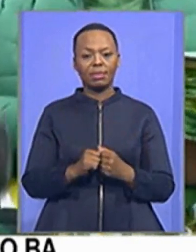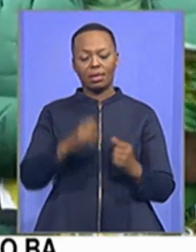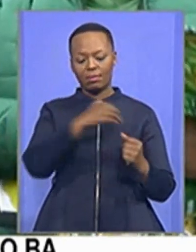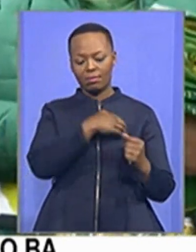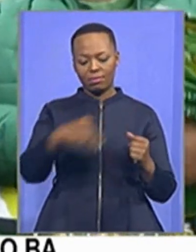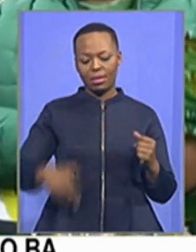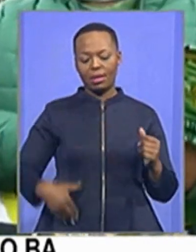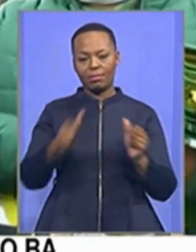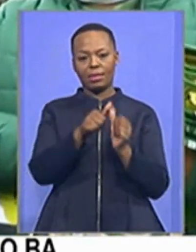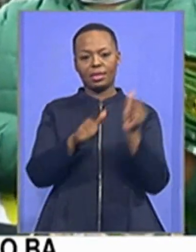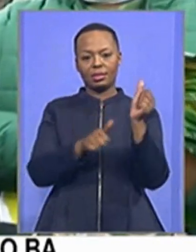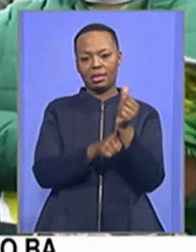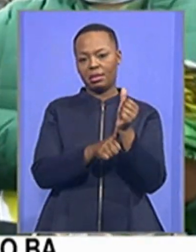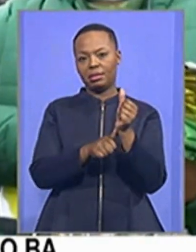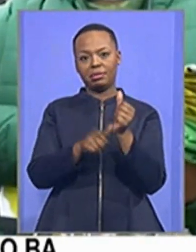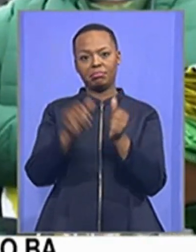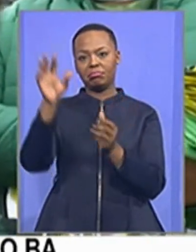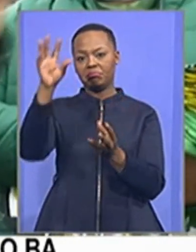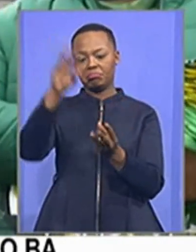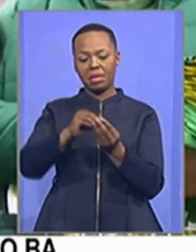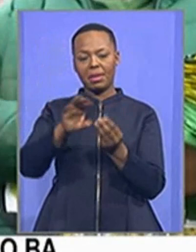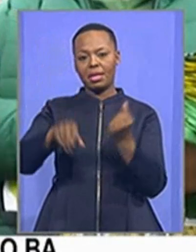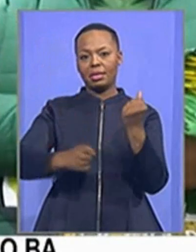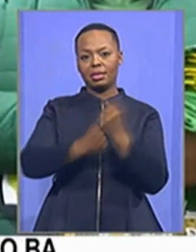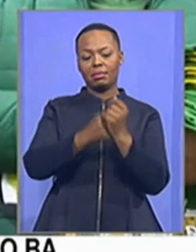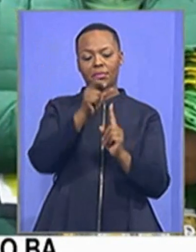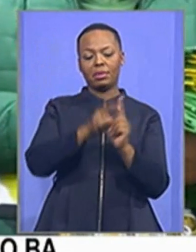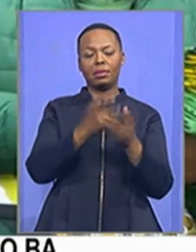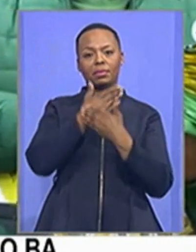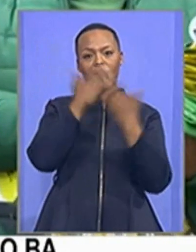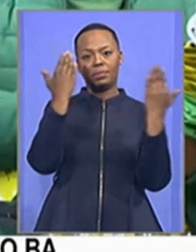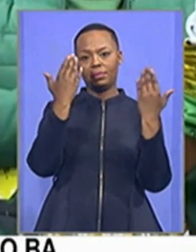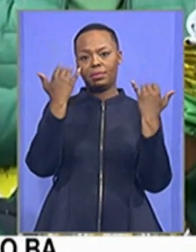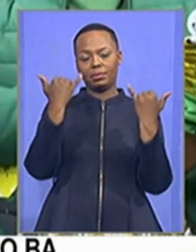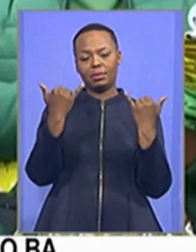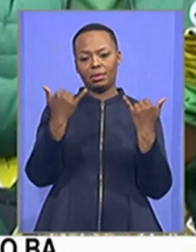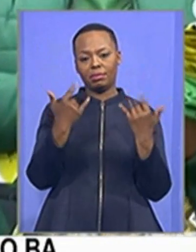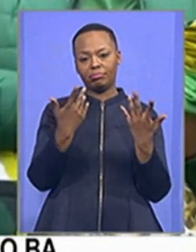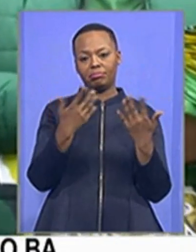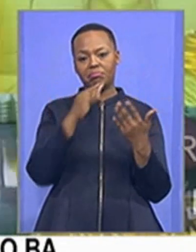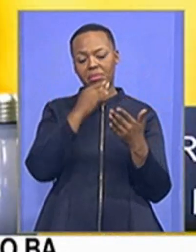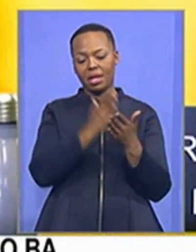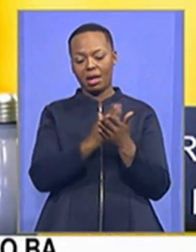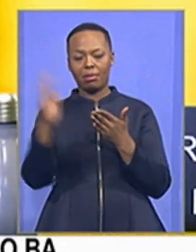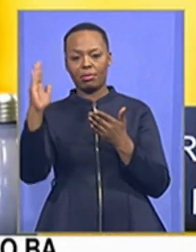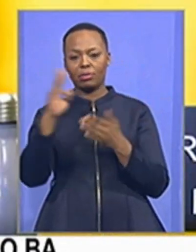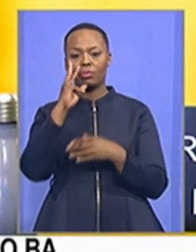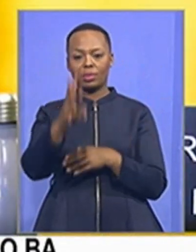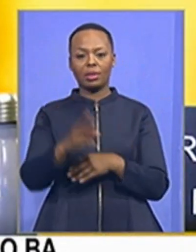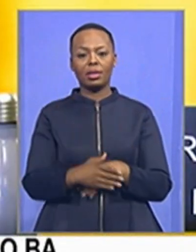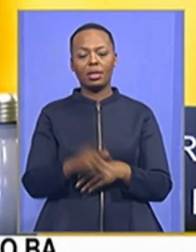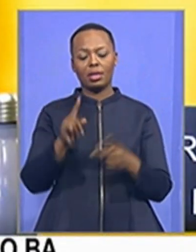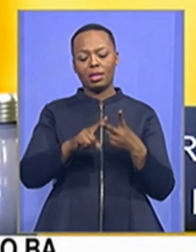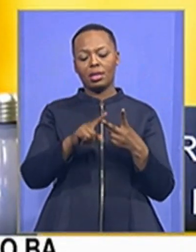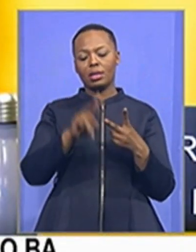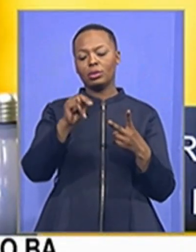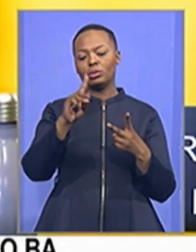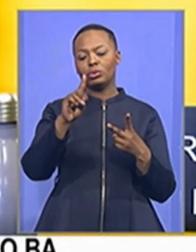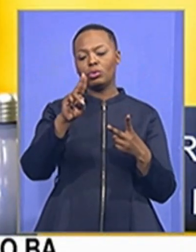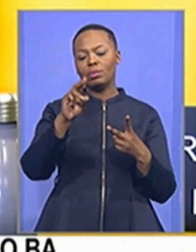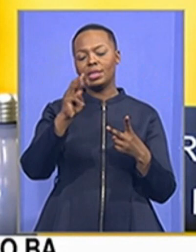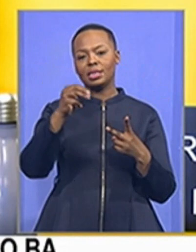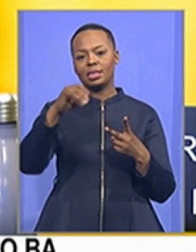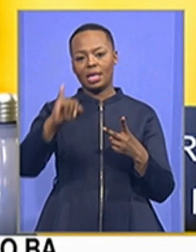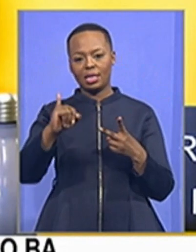palotse ke go kopanya palomoka ya dipalopalo tšeo di nyakagago go ba paloteng ya bopresidente ge ile Mdumiseni Ntuli yo a phaetše go ka thoko